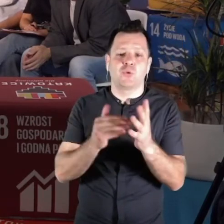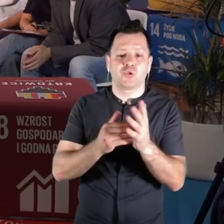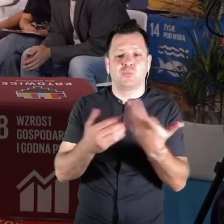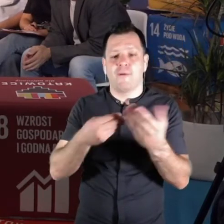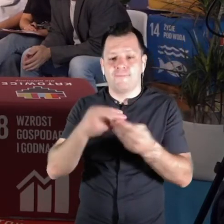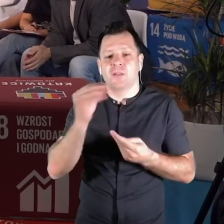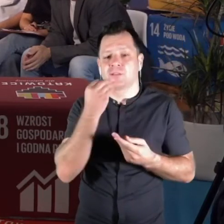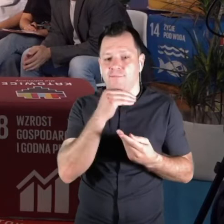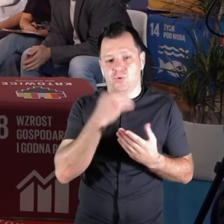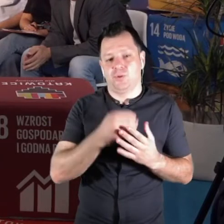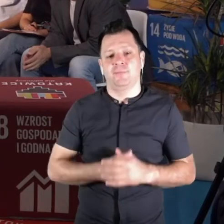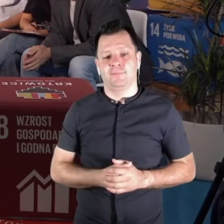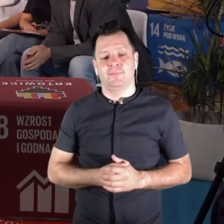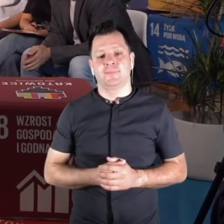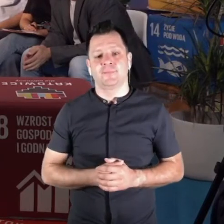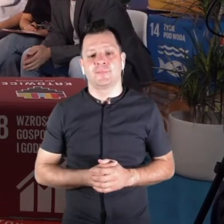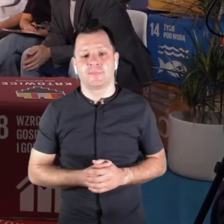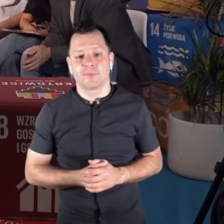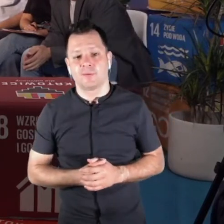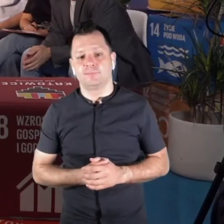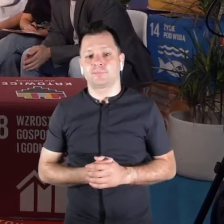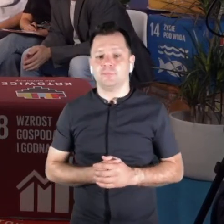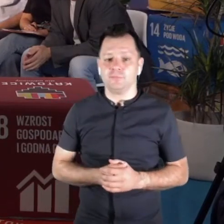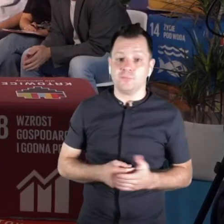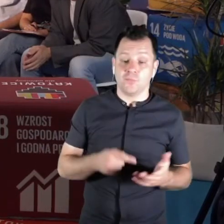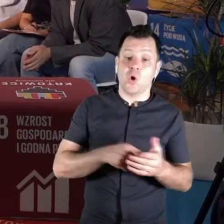module for citizens to inform them about